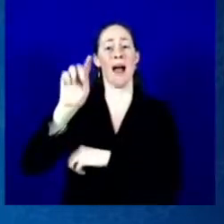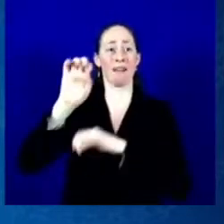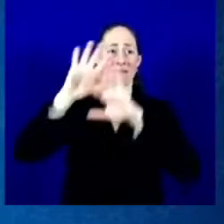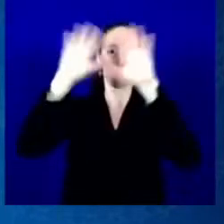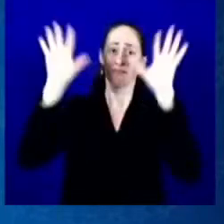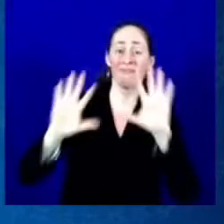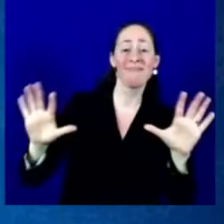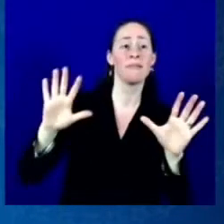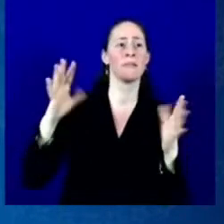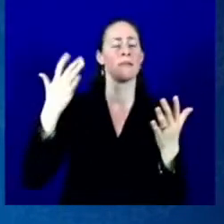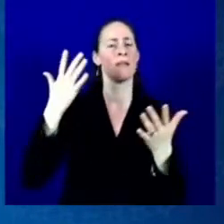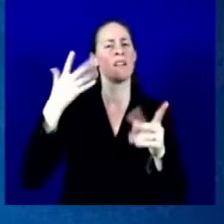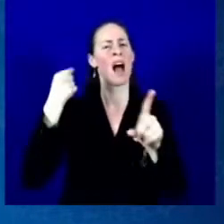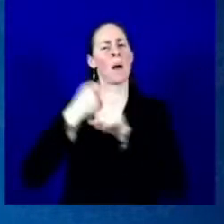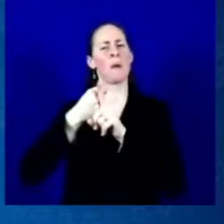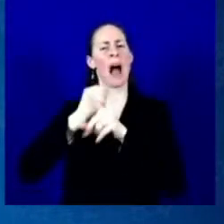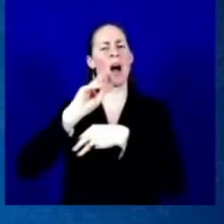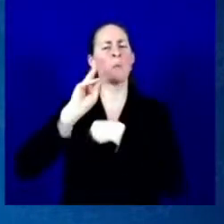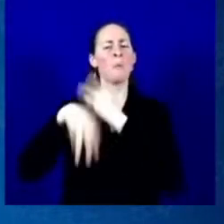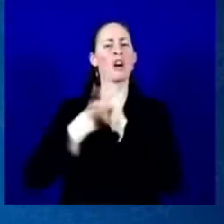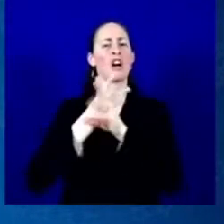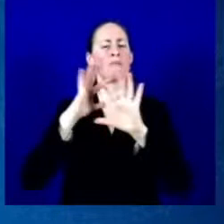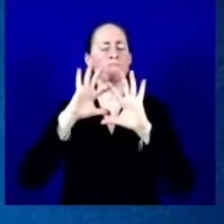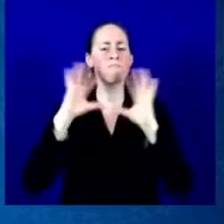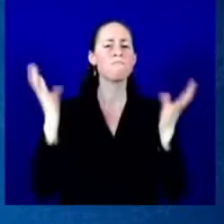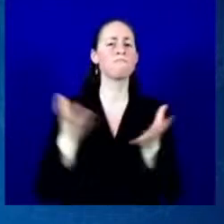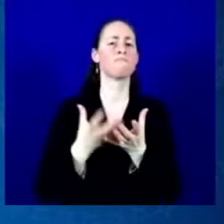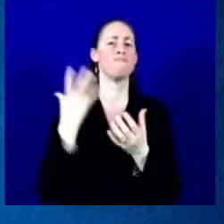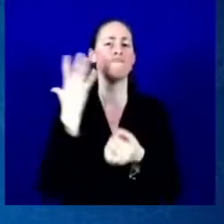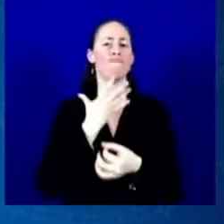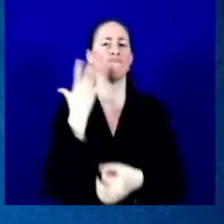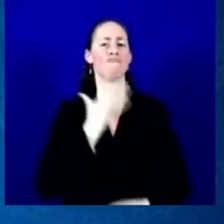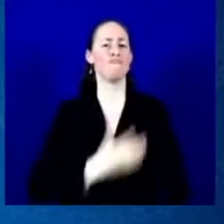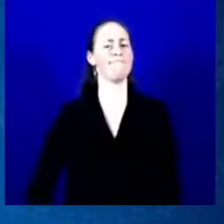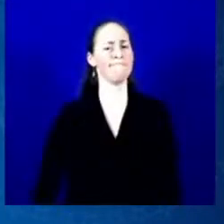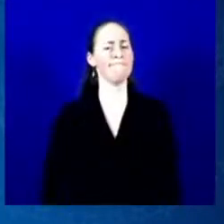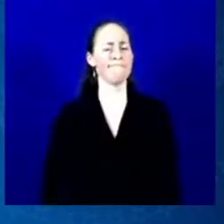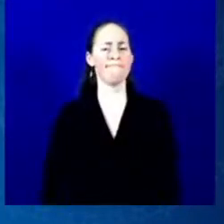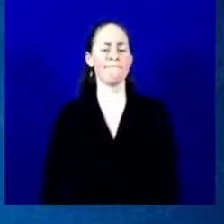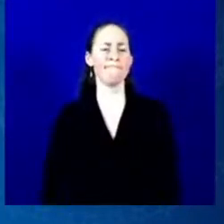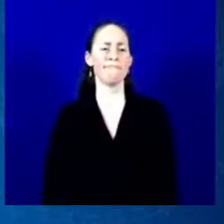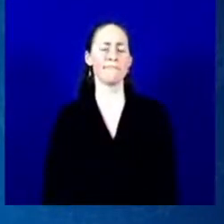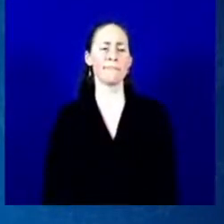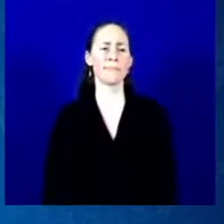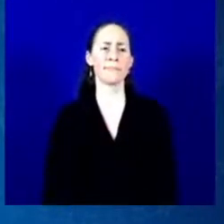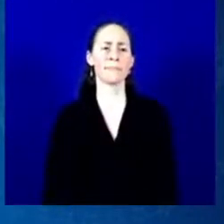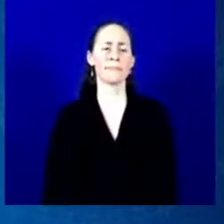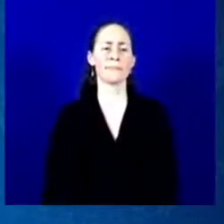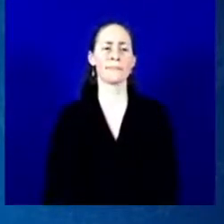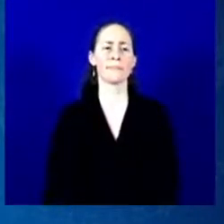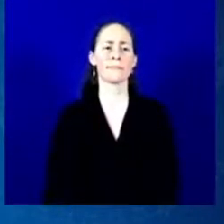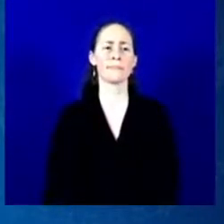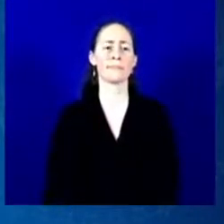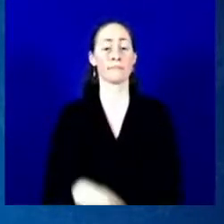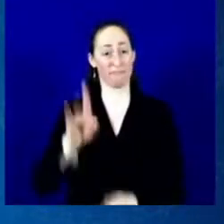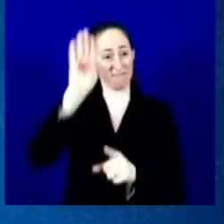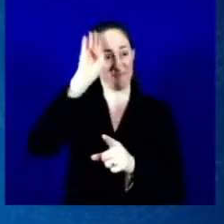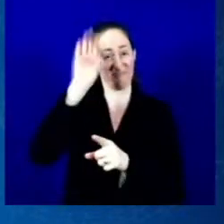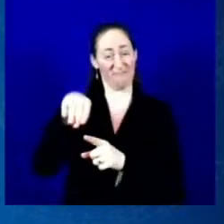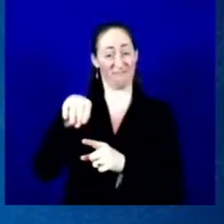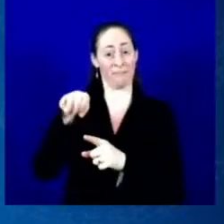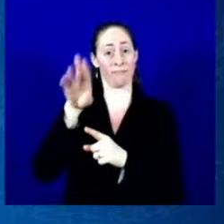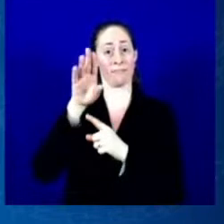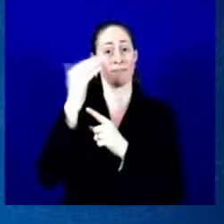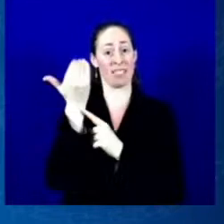than 15% of carbon emissions. The rest of the world accounts for 85%. That's why I kept